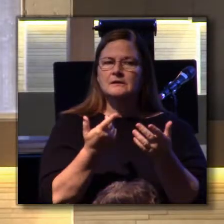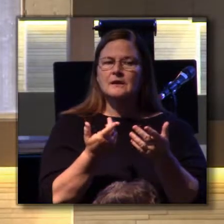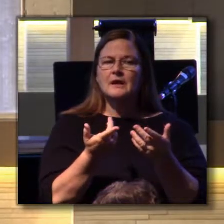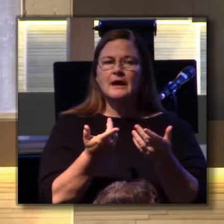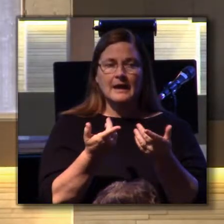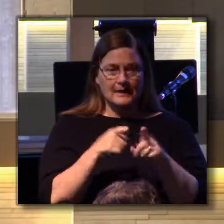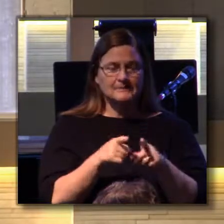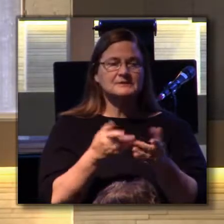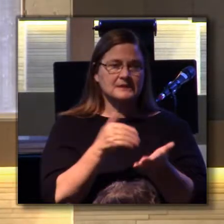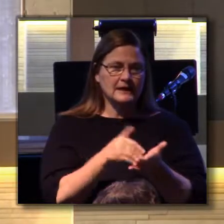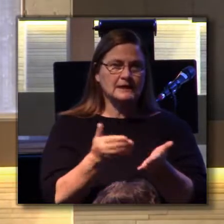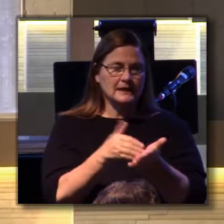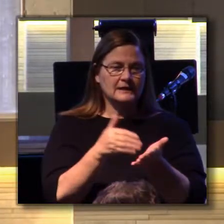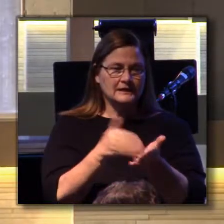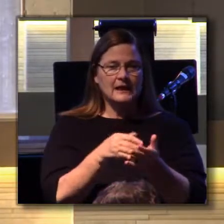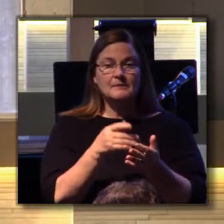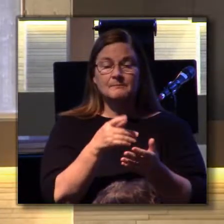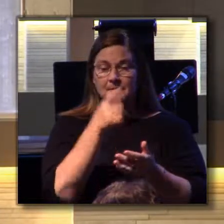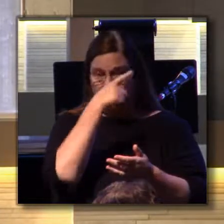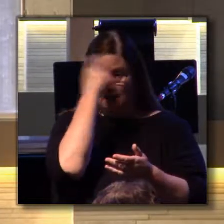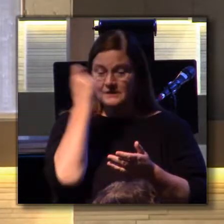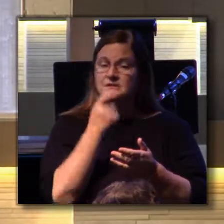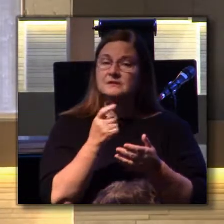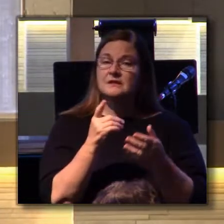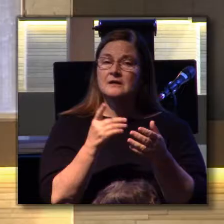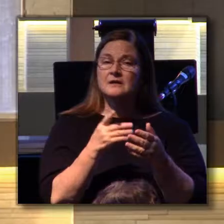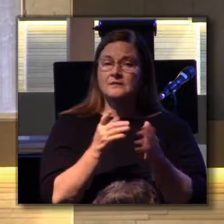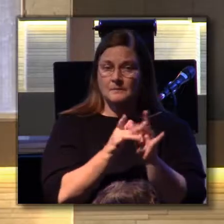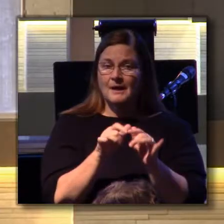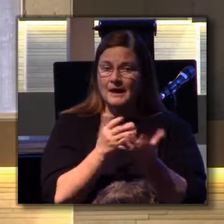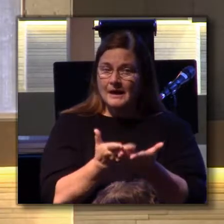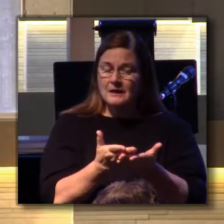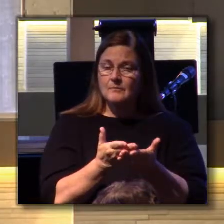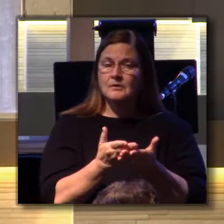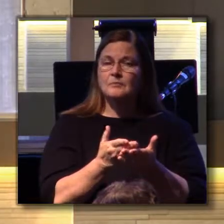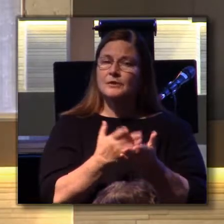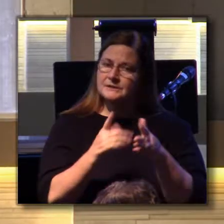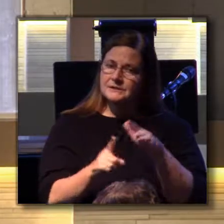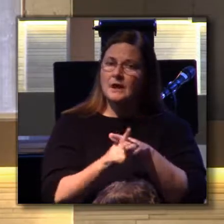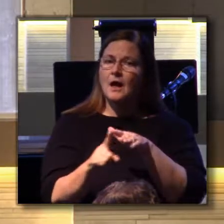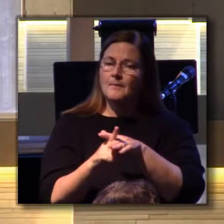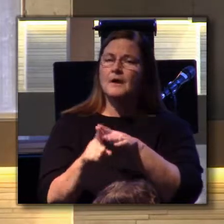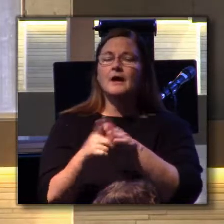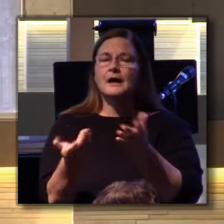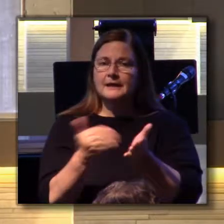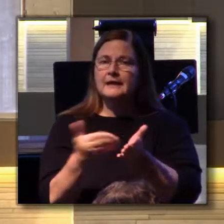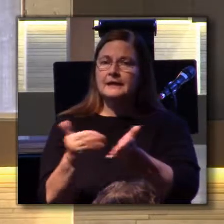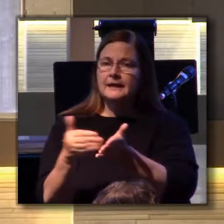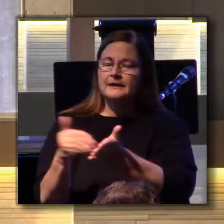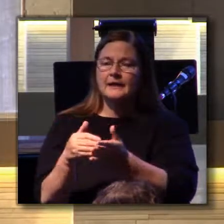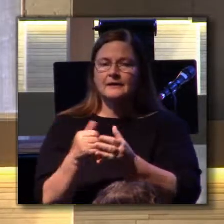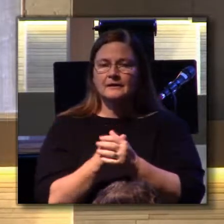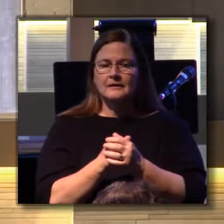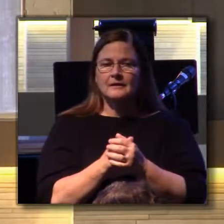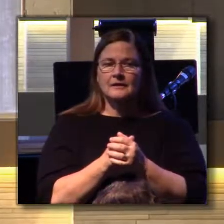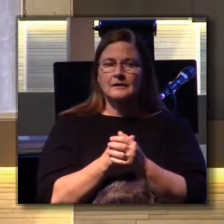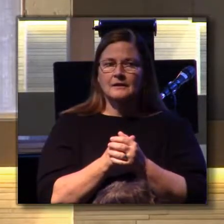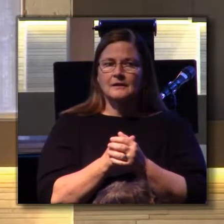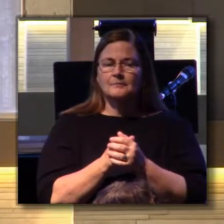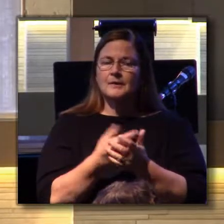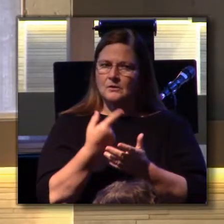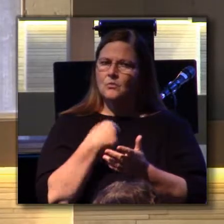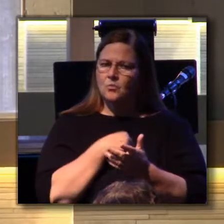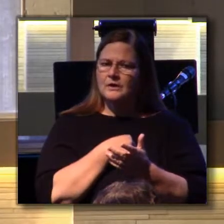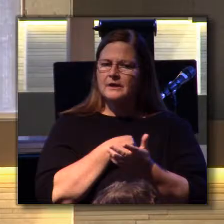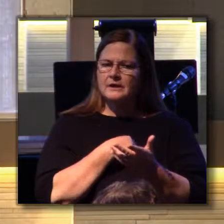the text brings it up over and over and over again. But we are wired this way, are we not?